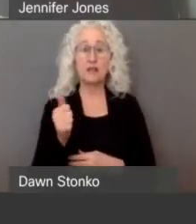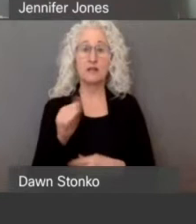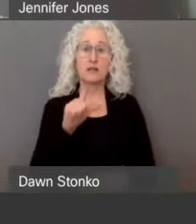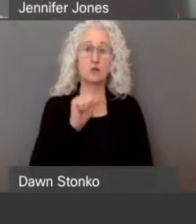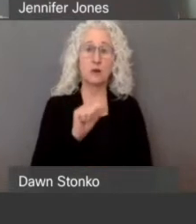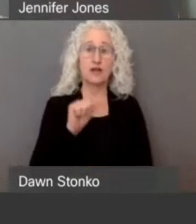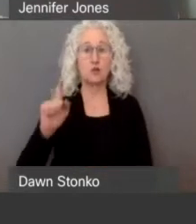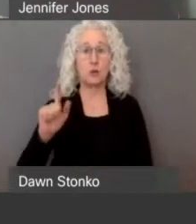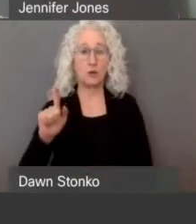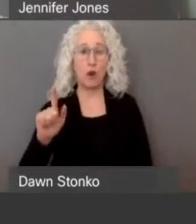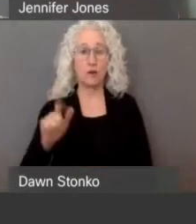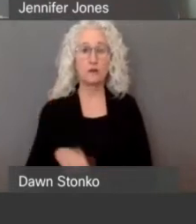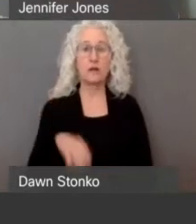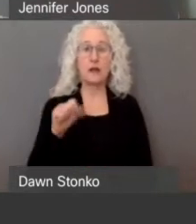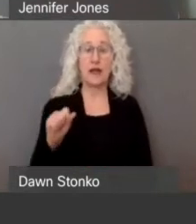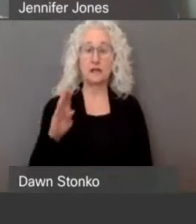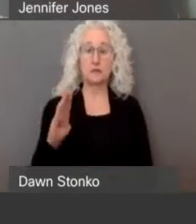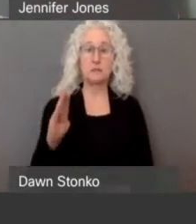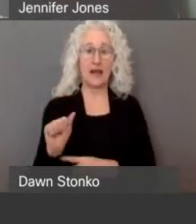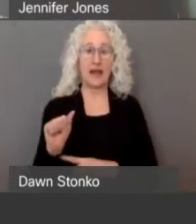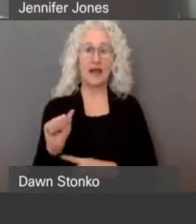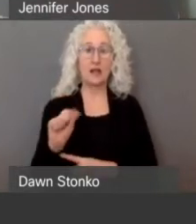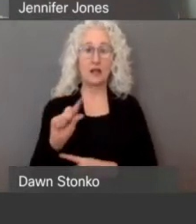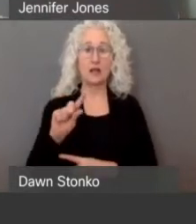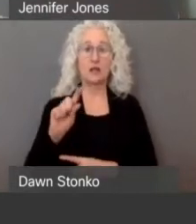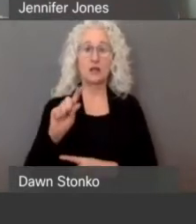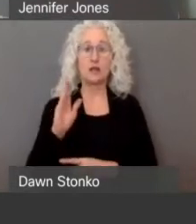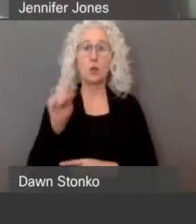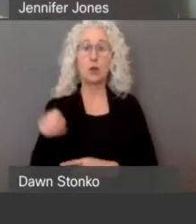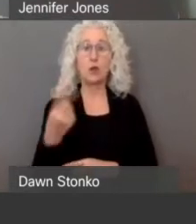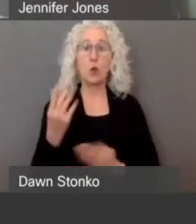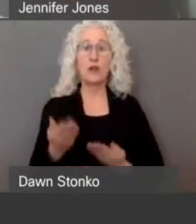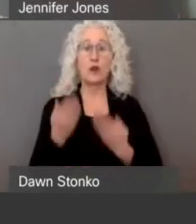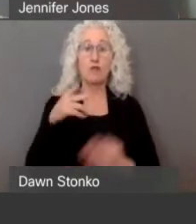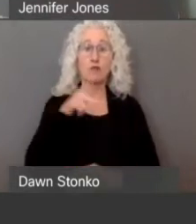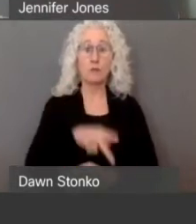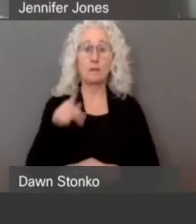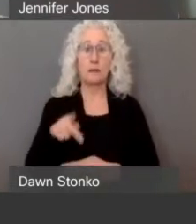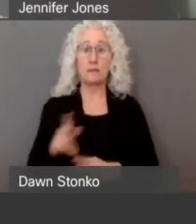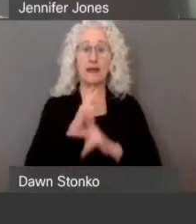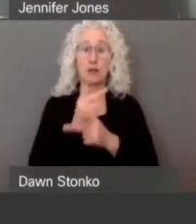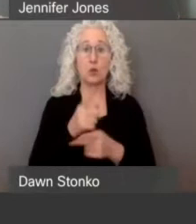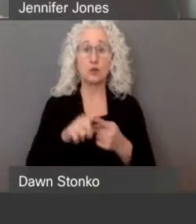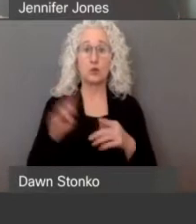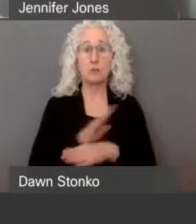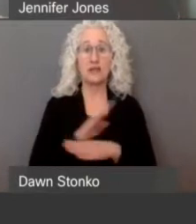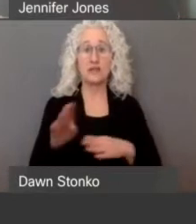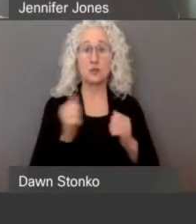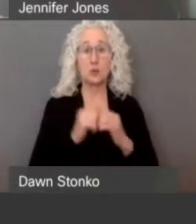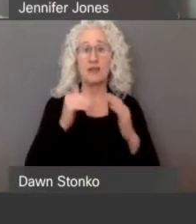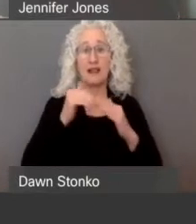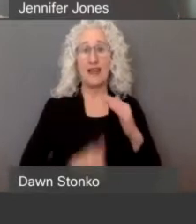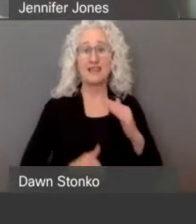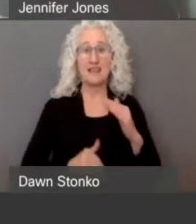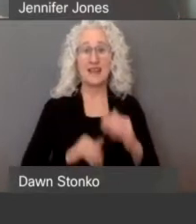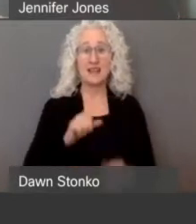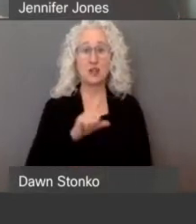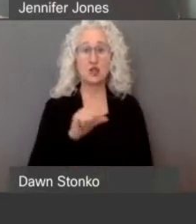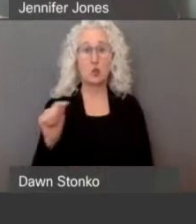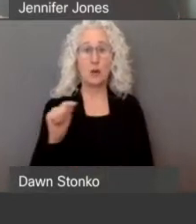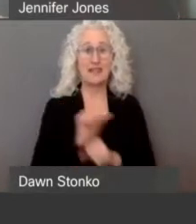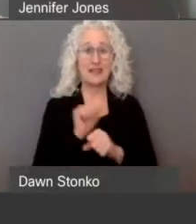2021, SBA will only offer PPP loans to businesses with fewer than